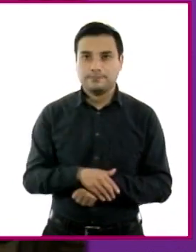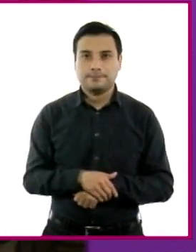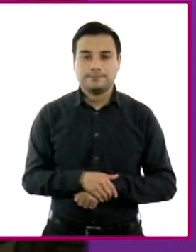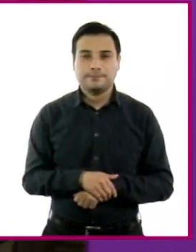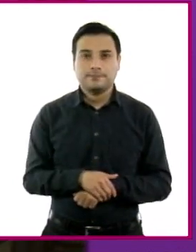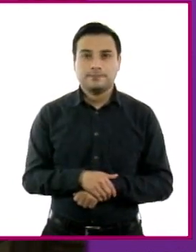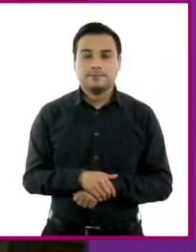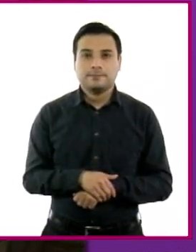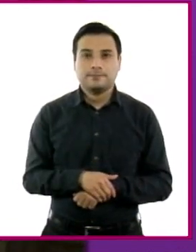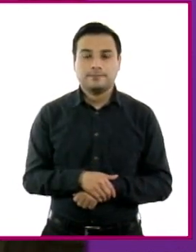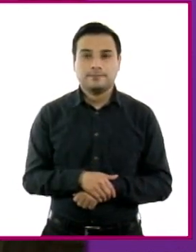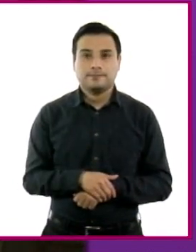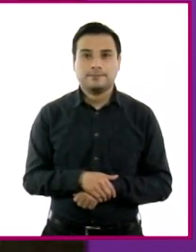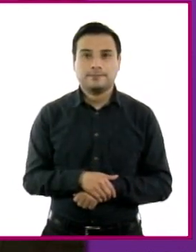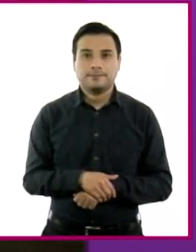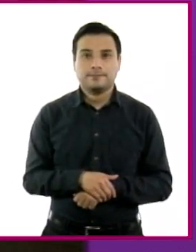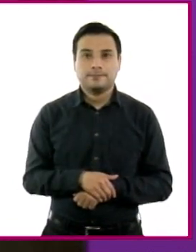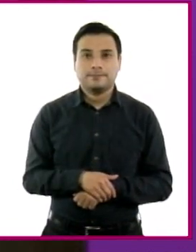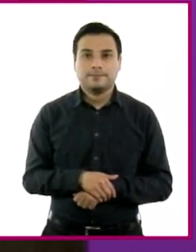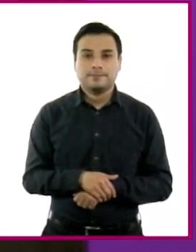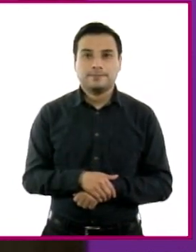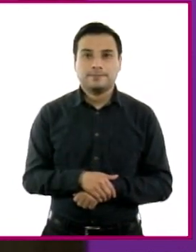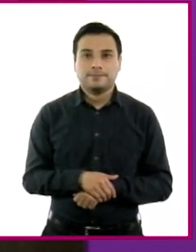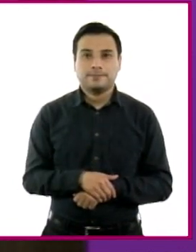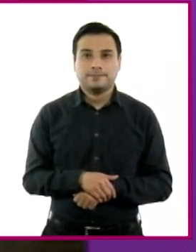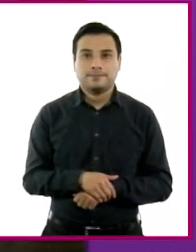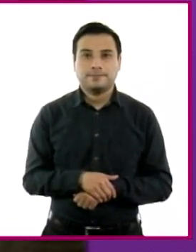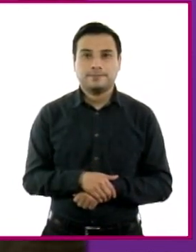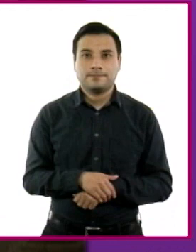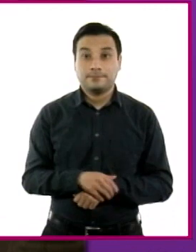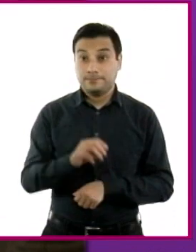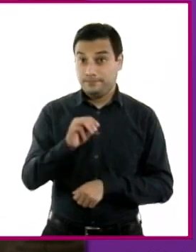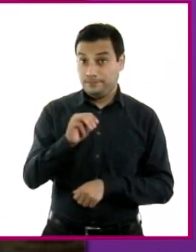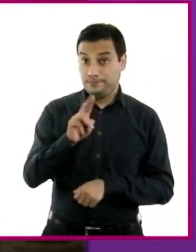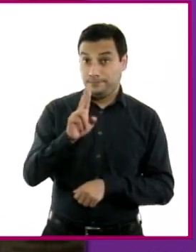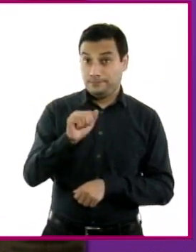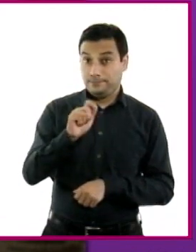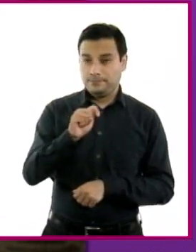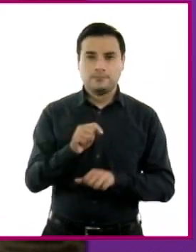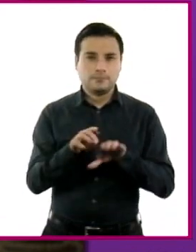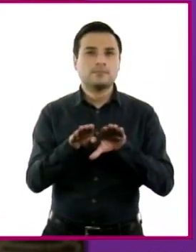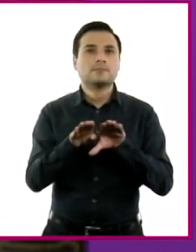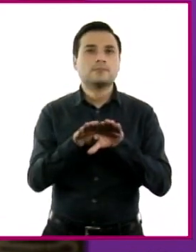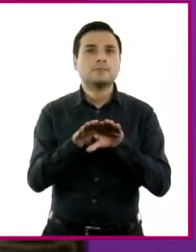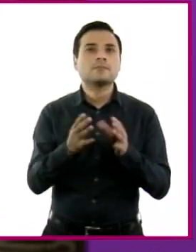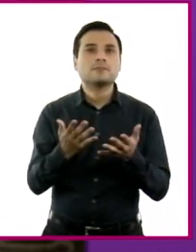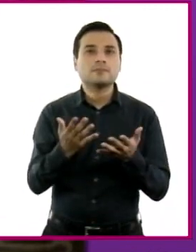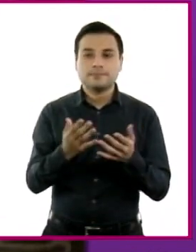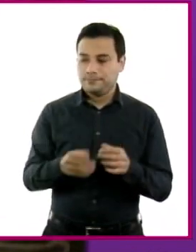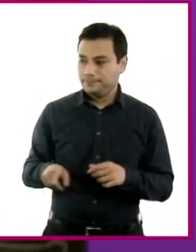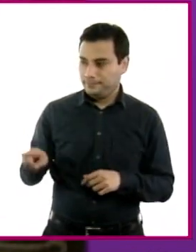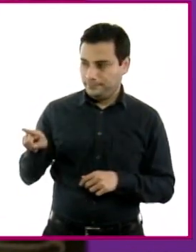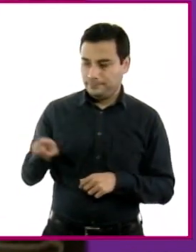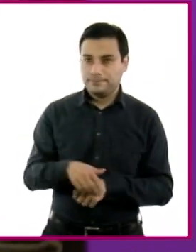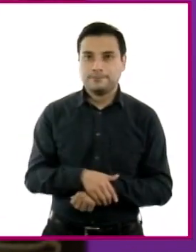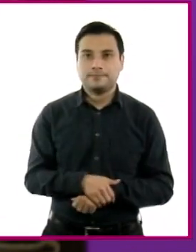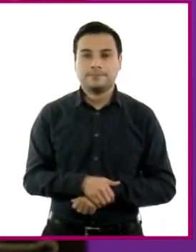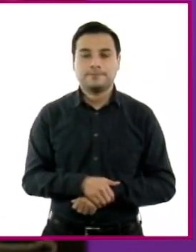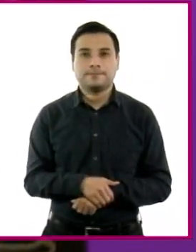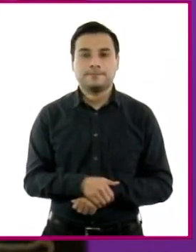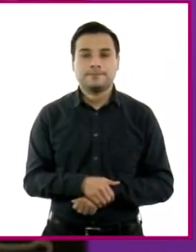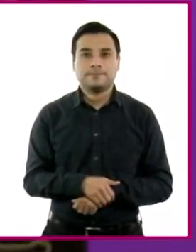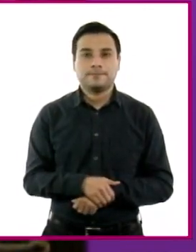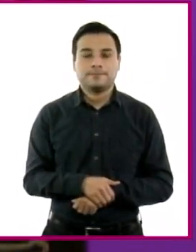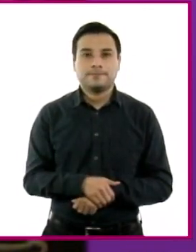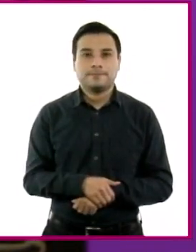teacher. Si se escribe recurriendo al auxiliar must, el enunciado sería You must listen